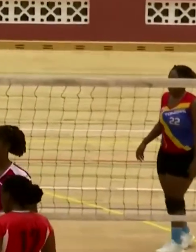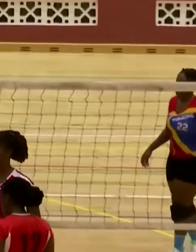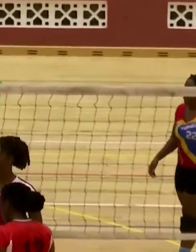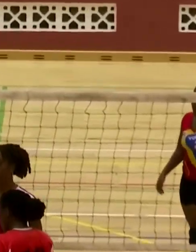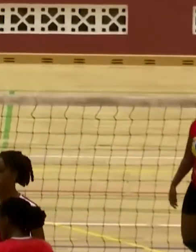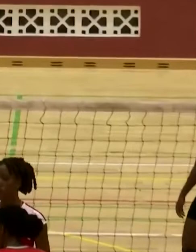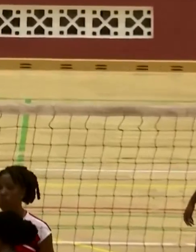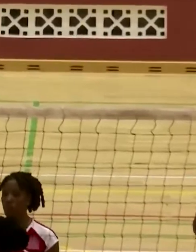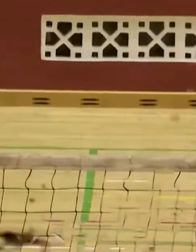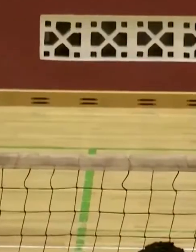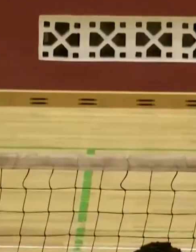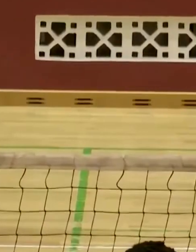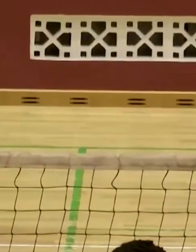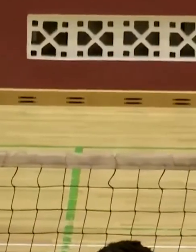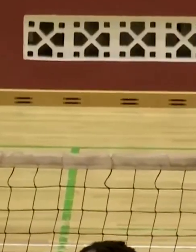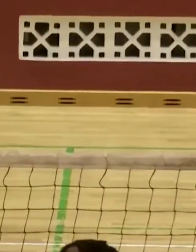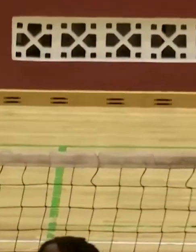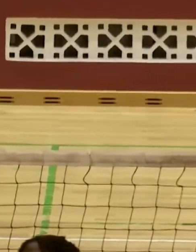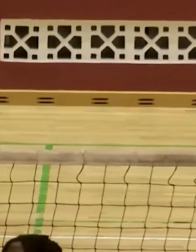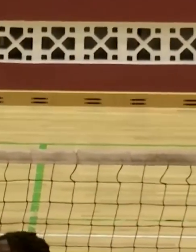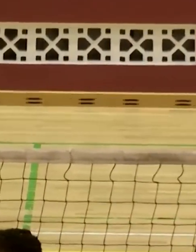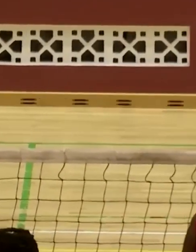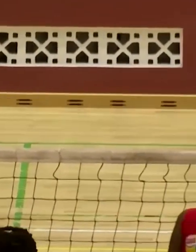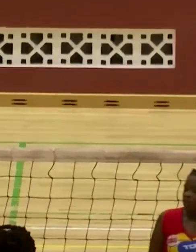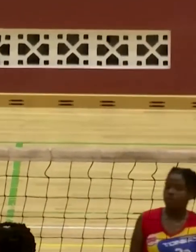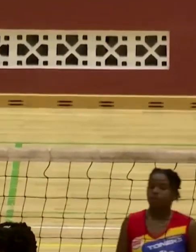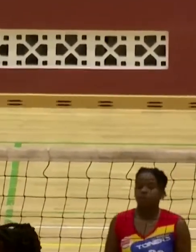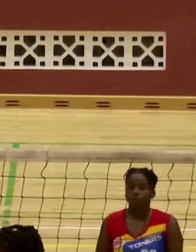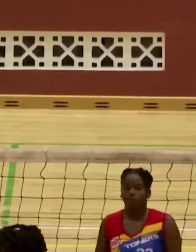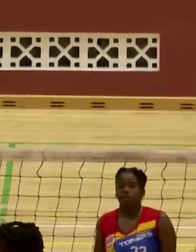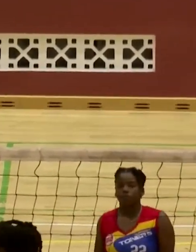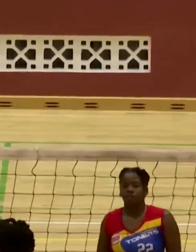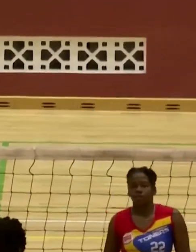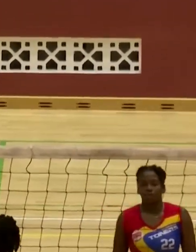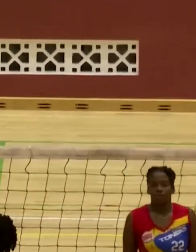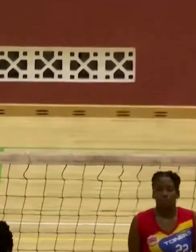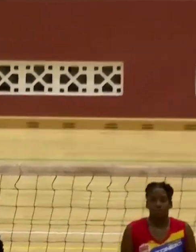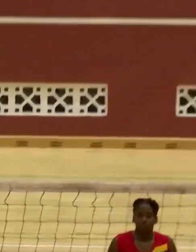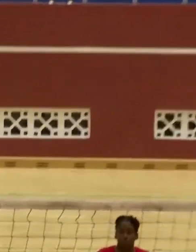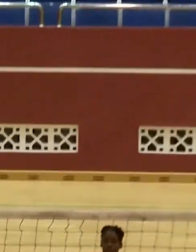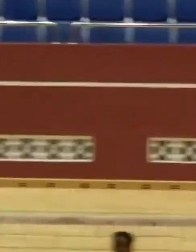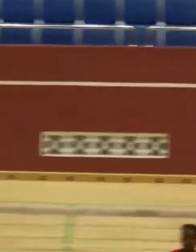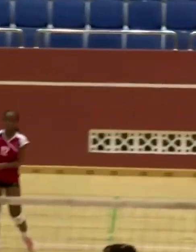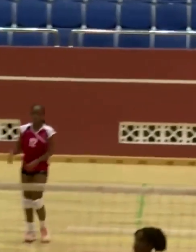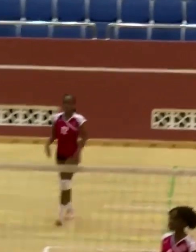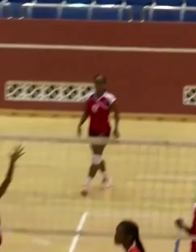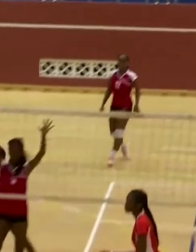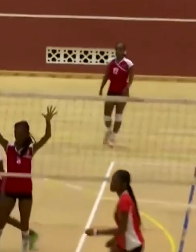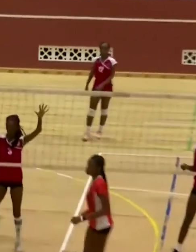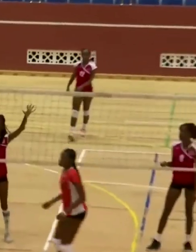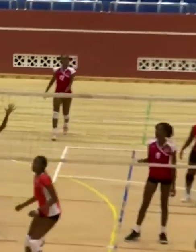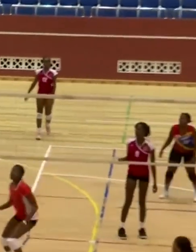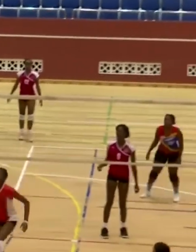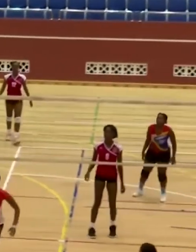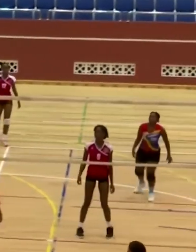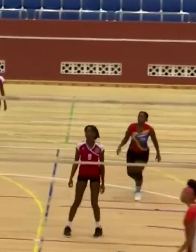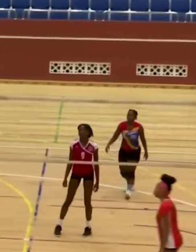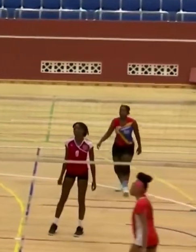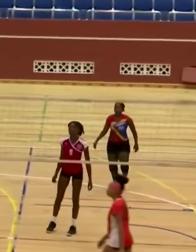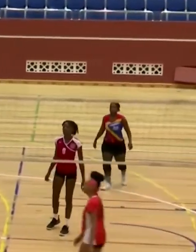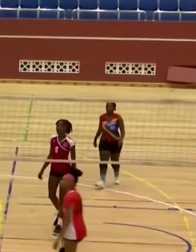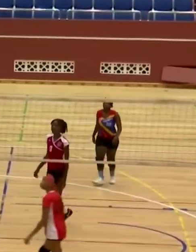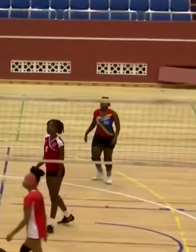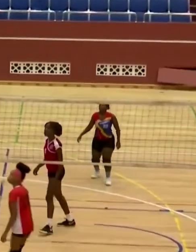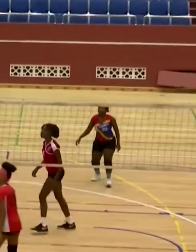the open court. Toners taking the second set 25-12. Warrens receiving serve, and after 2